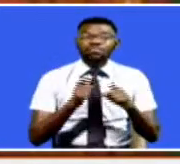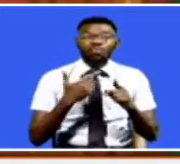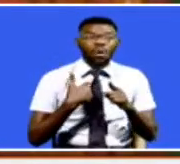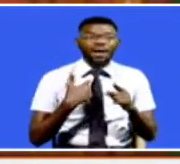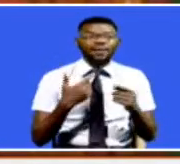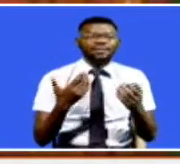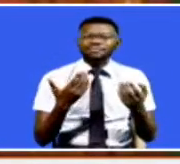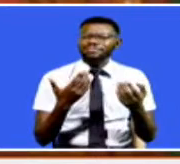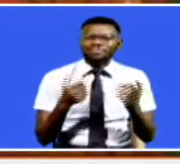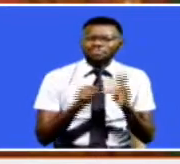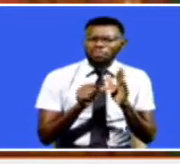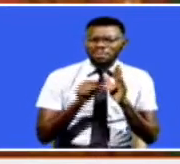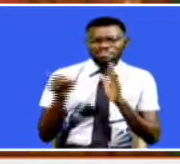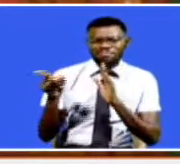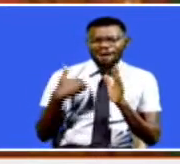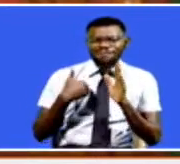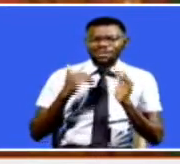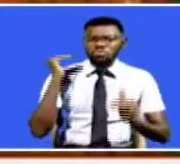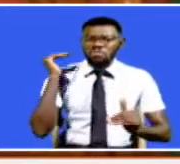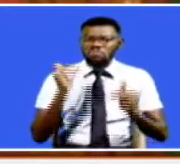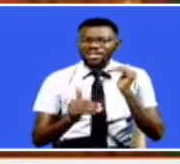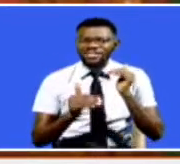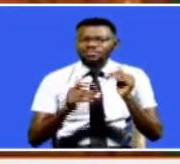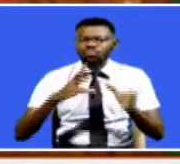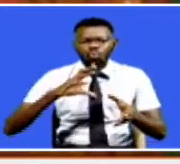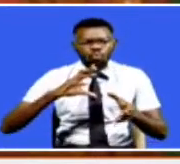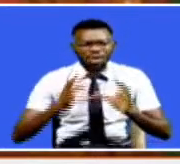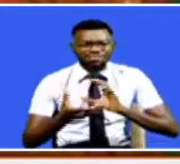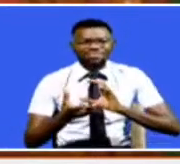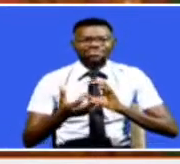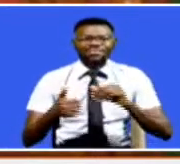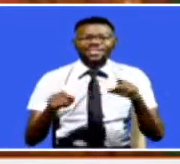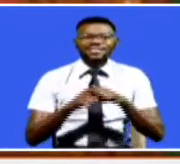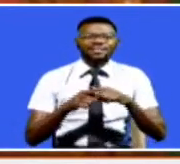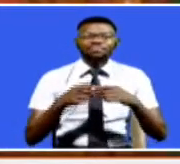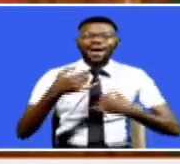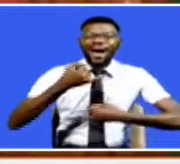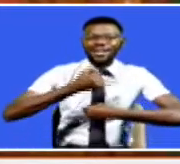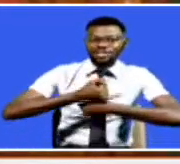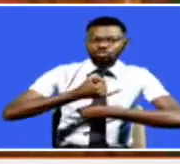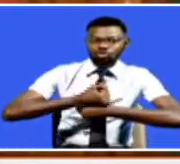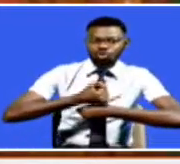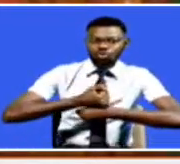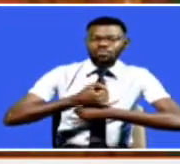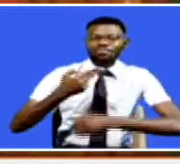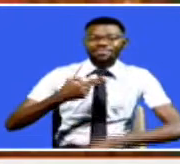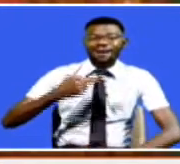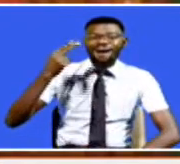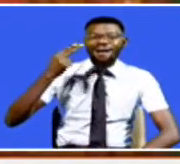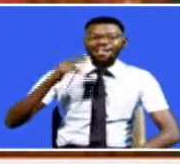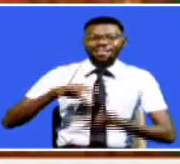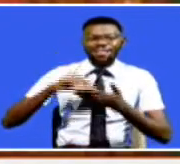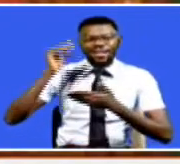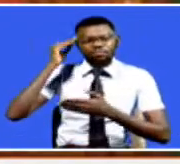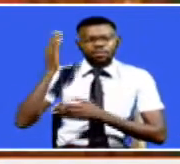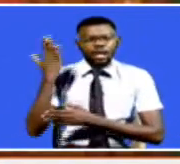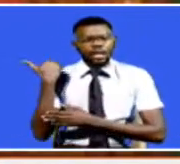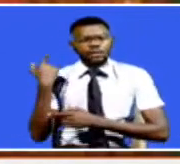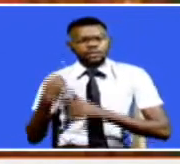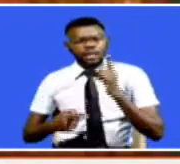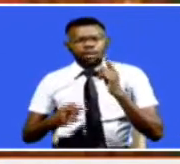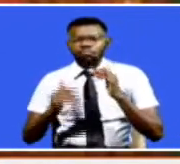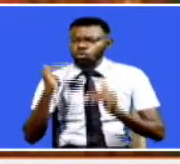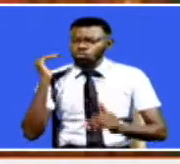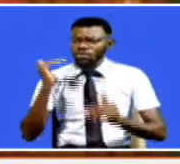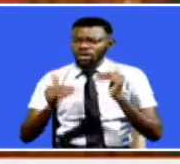many complications in our universities and institutions of higher learning, that by last year, our